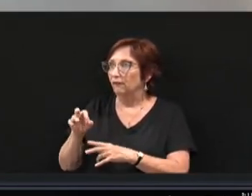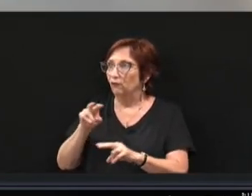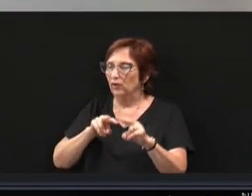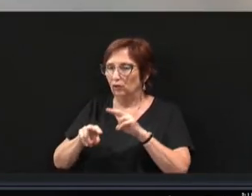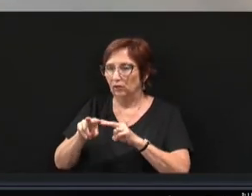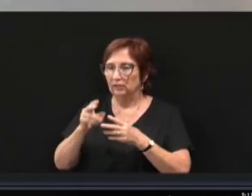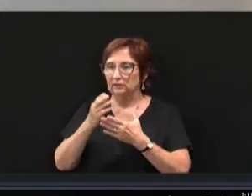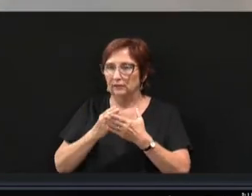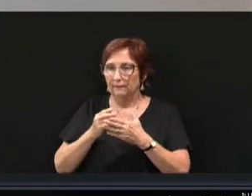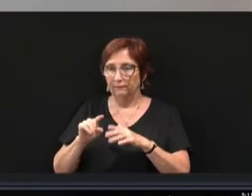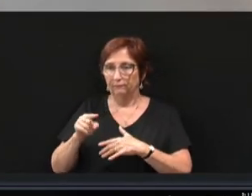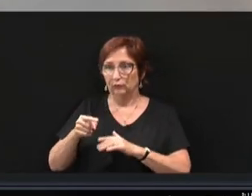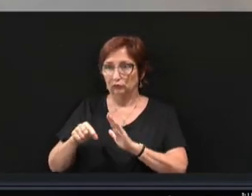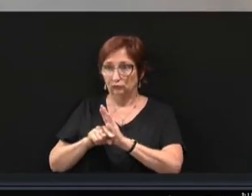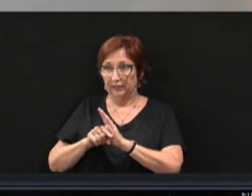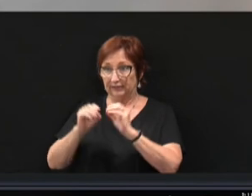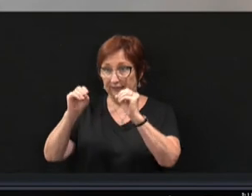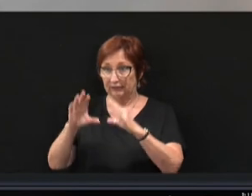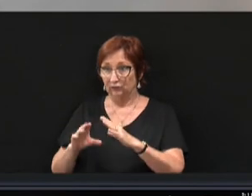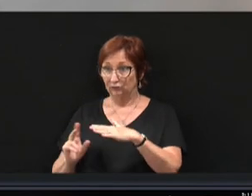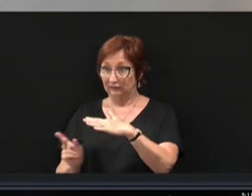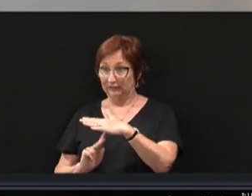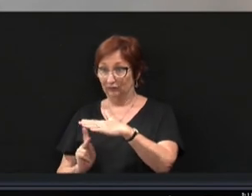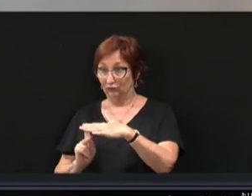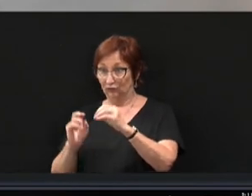teachers and kindergarten teachers,